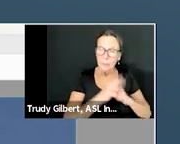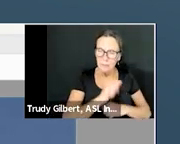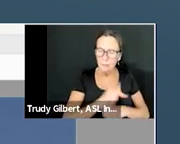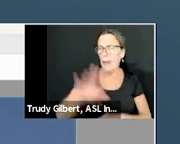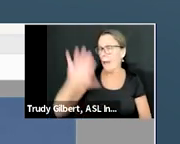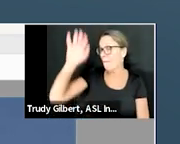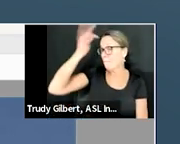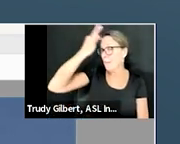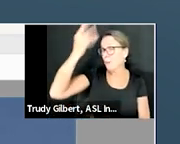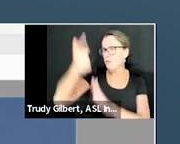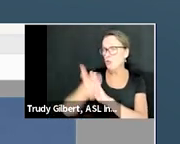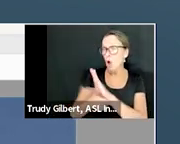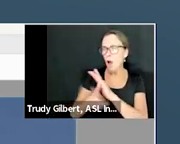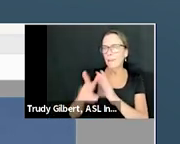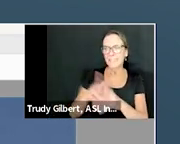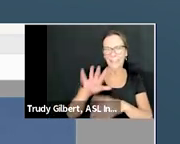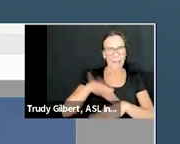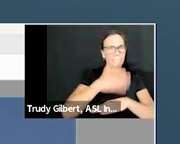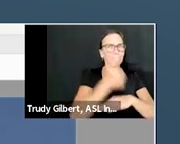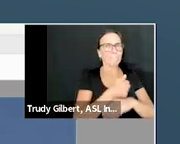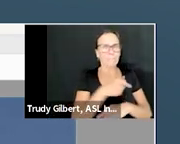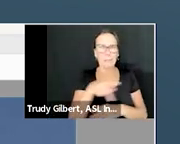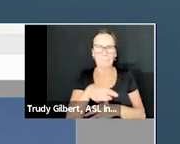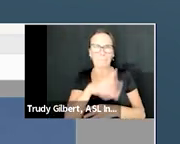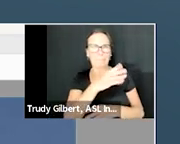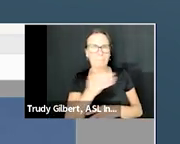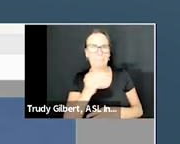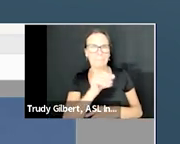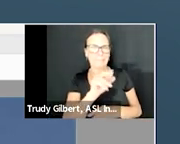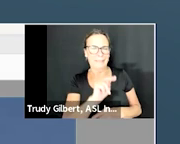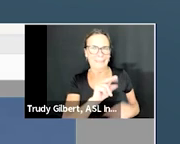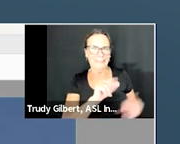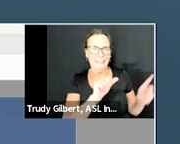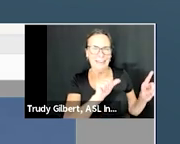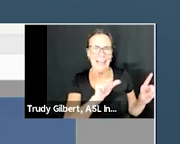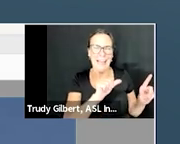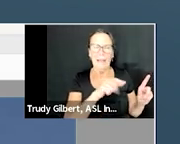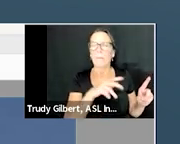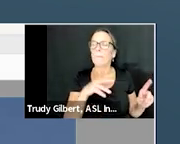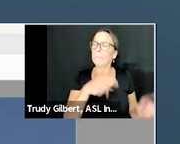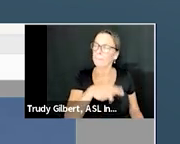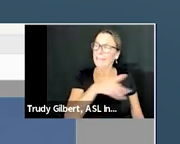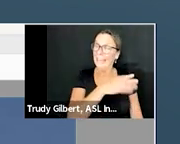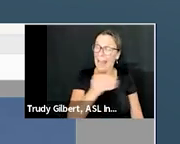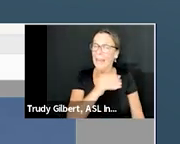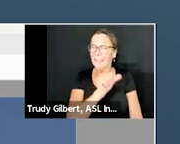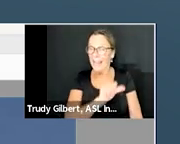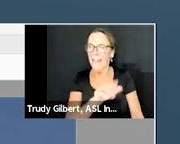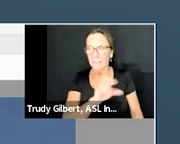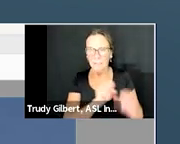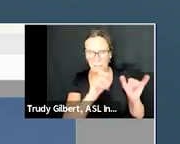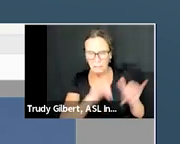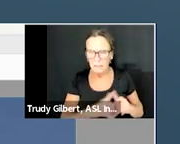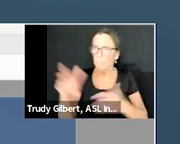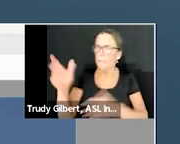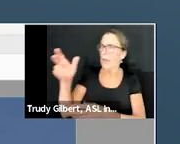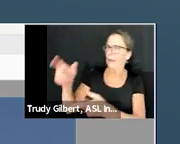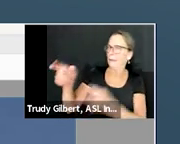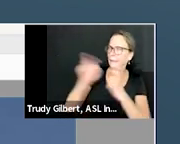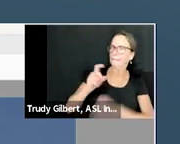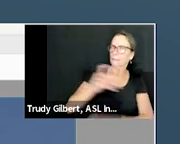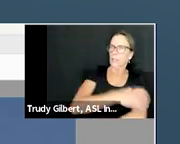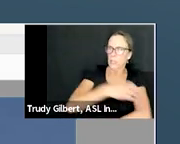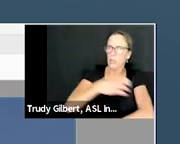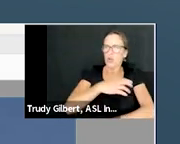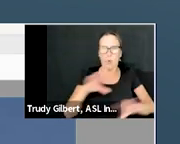which created the PNA system and give us the authority to do what we do, we have